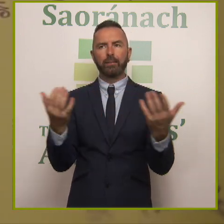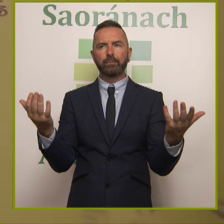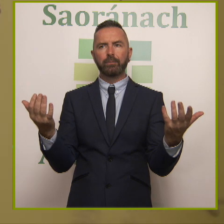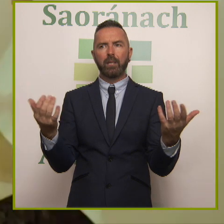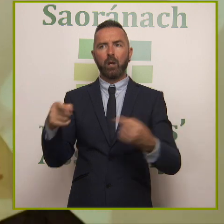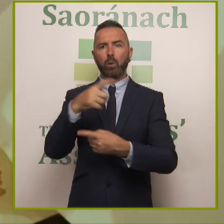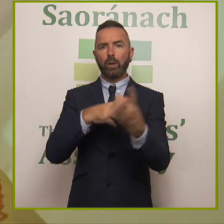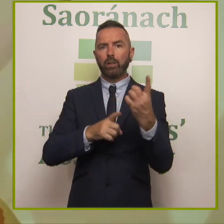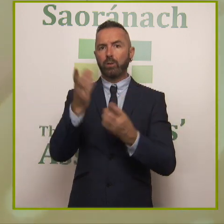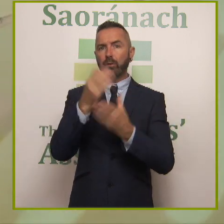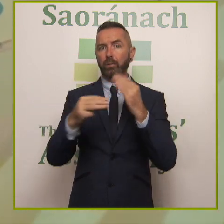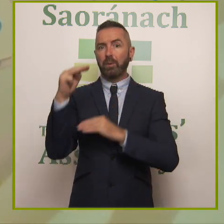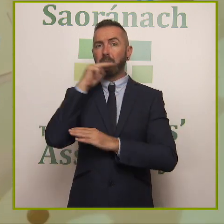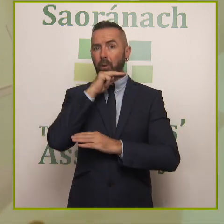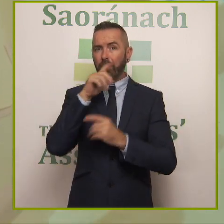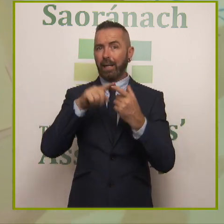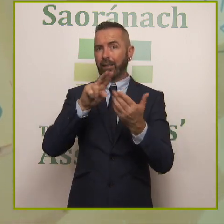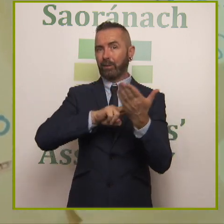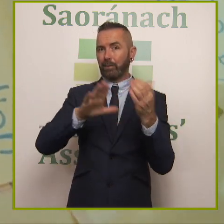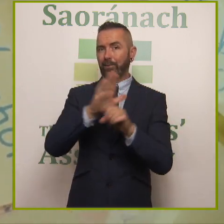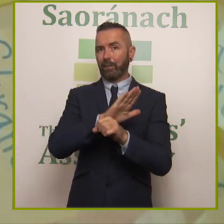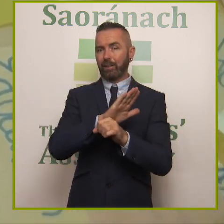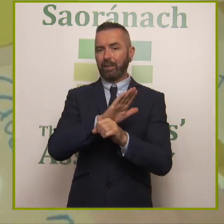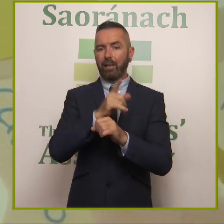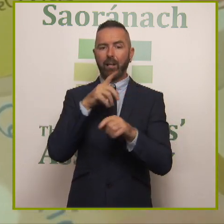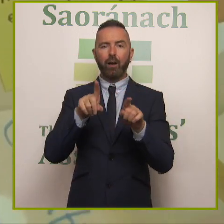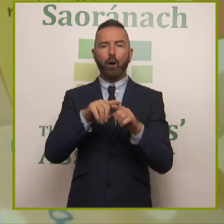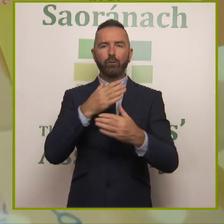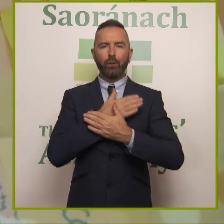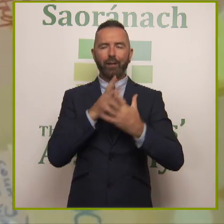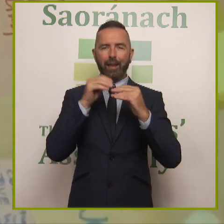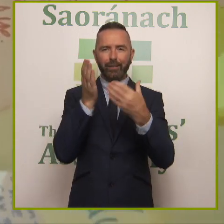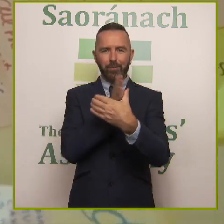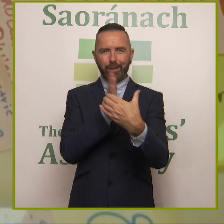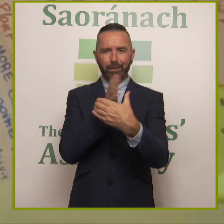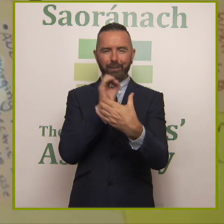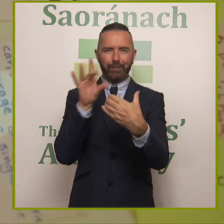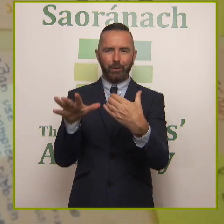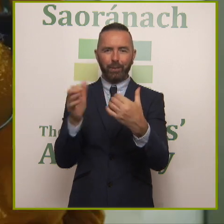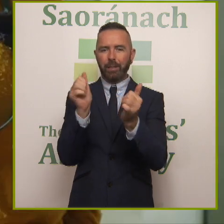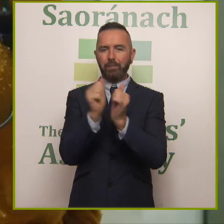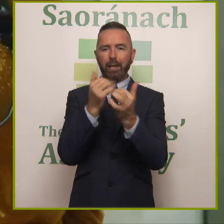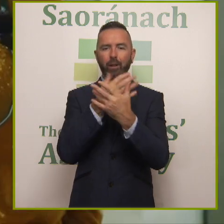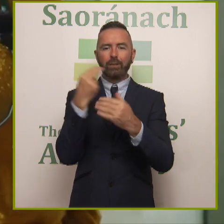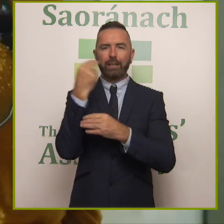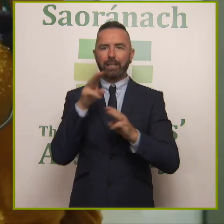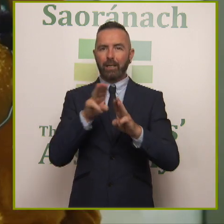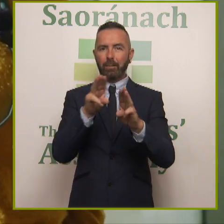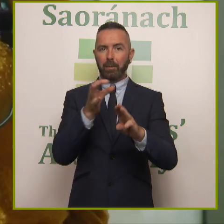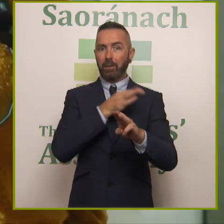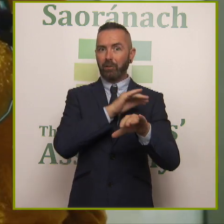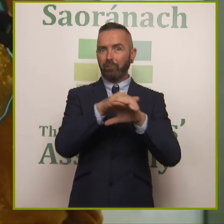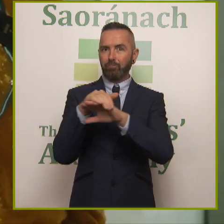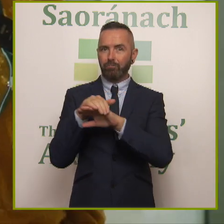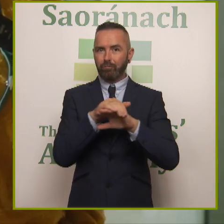were doing something and it felt really useful. But I also loved obviously the bits in between, met loads of nice people, made some good friends,